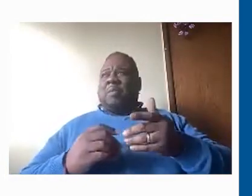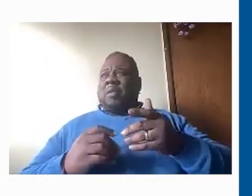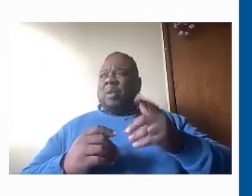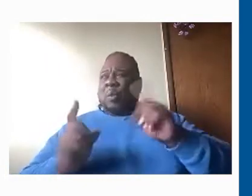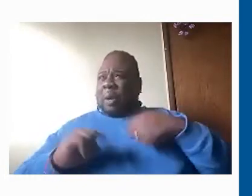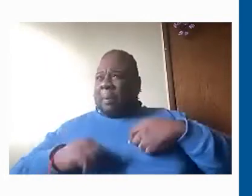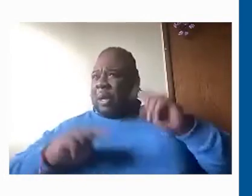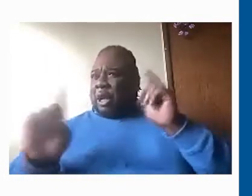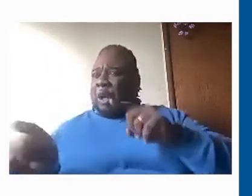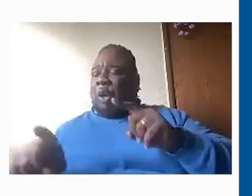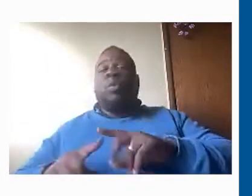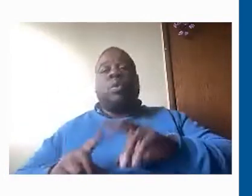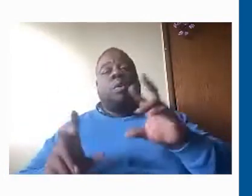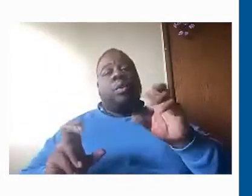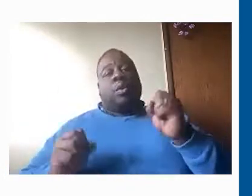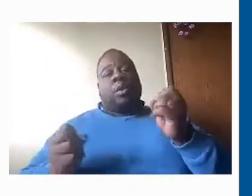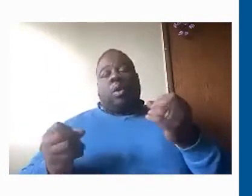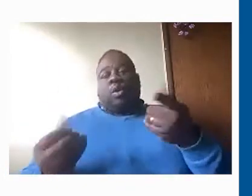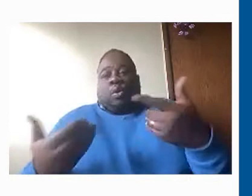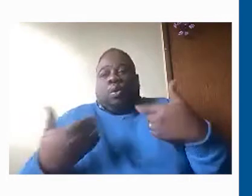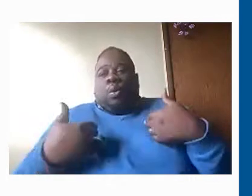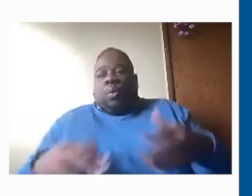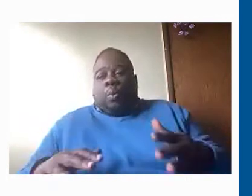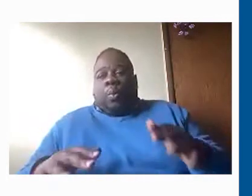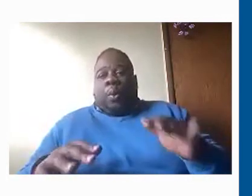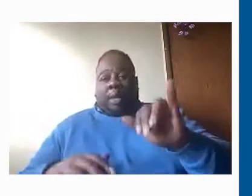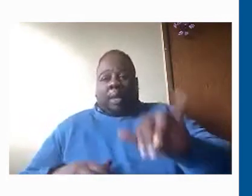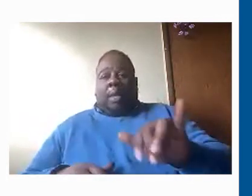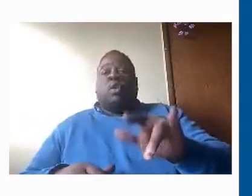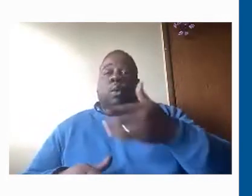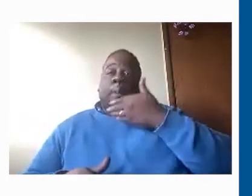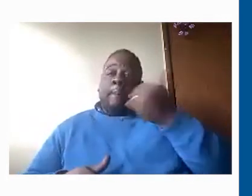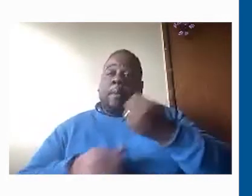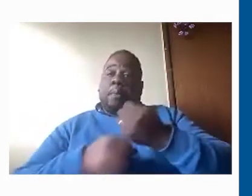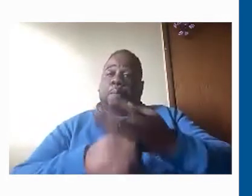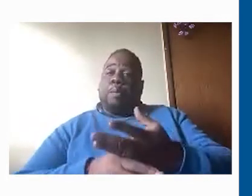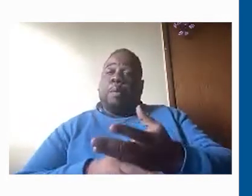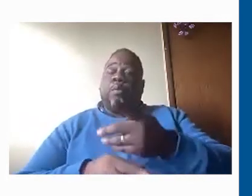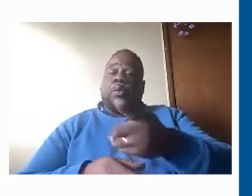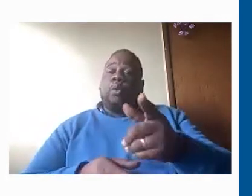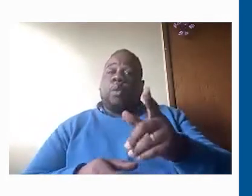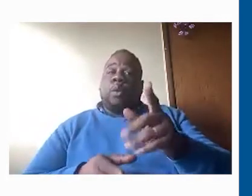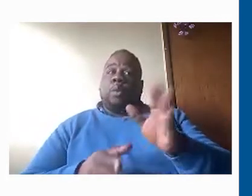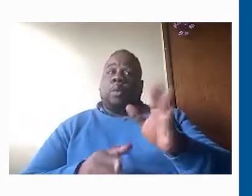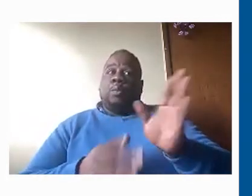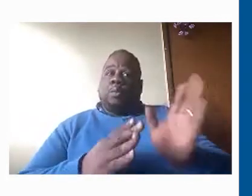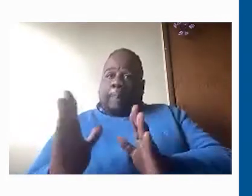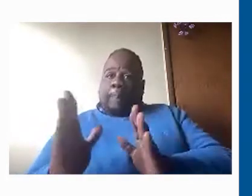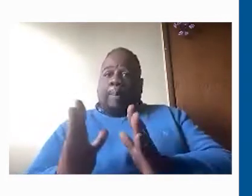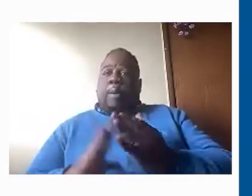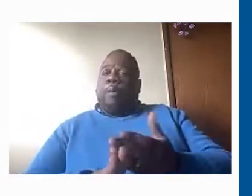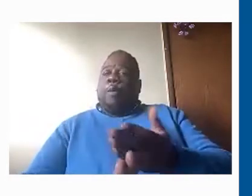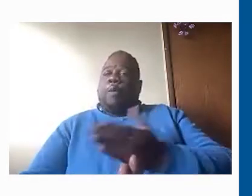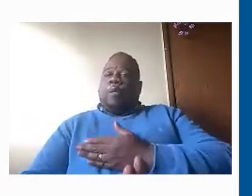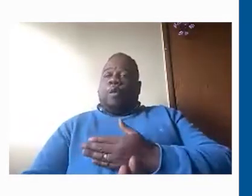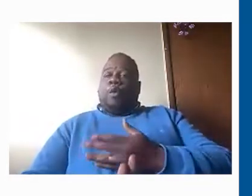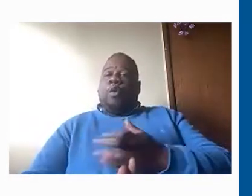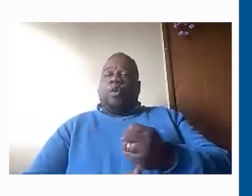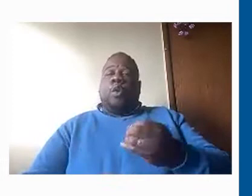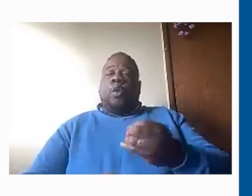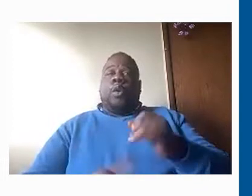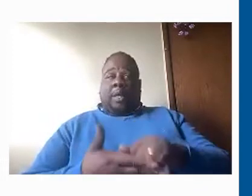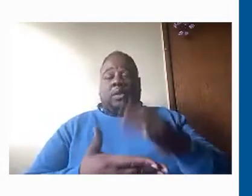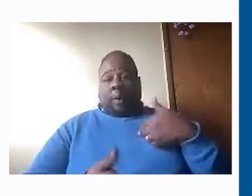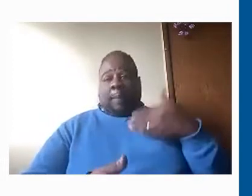If you have a disability, we all have to take additional steps, myself included. Specifically for me, I have a guide dog, like I mentioned